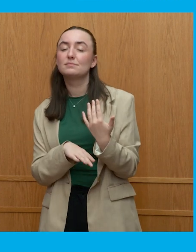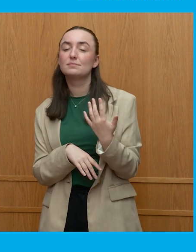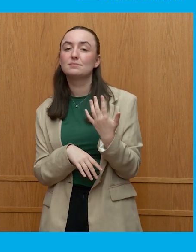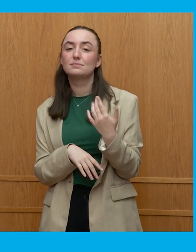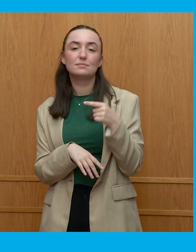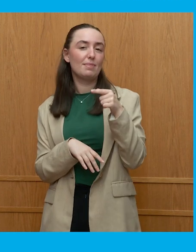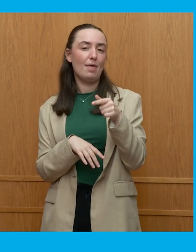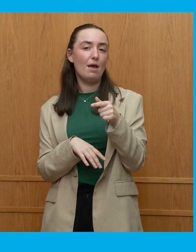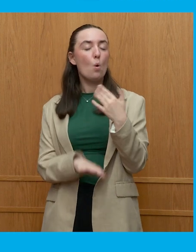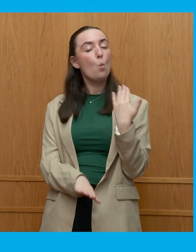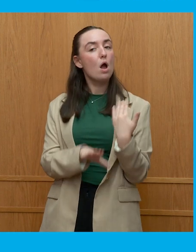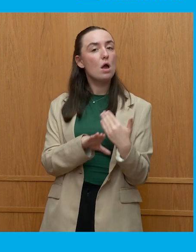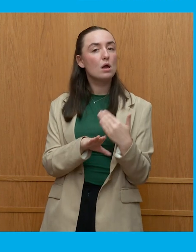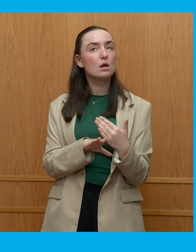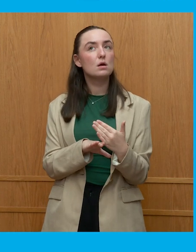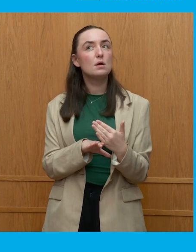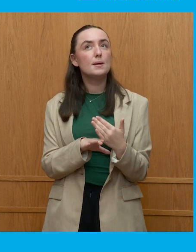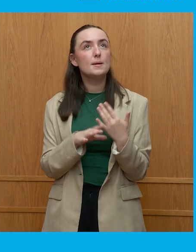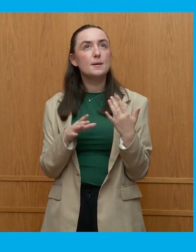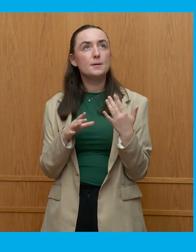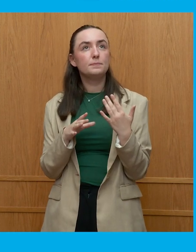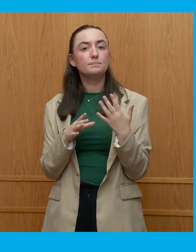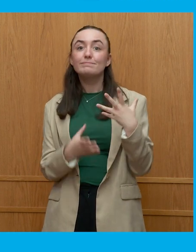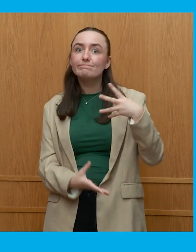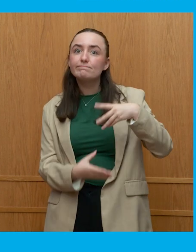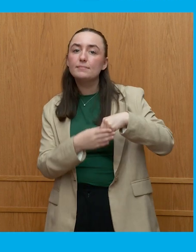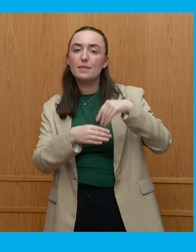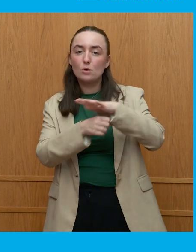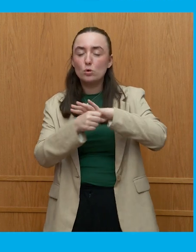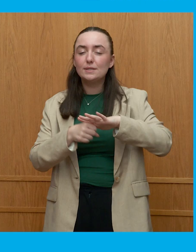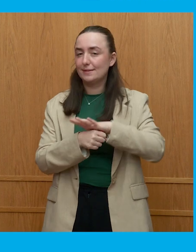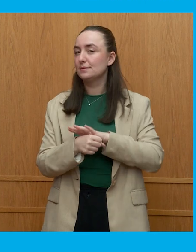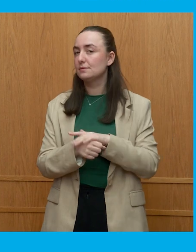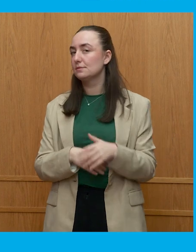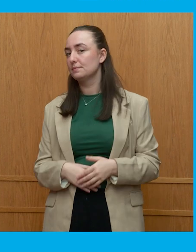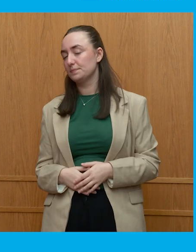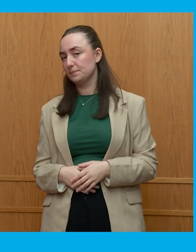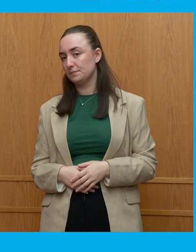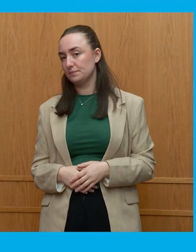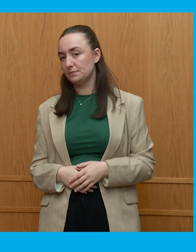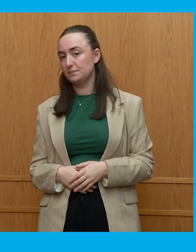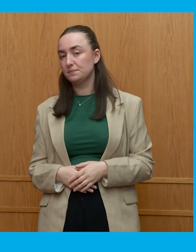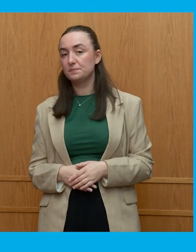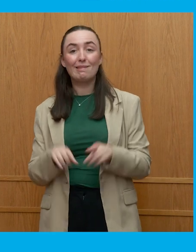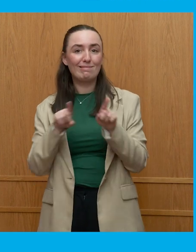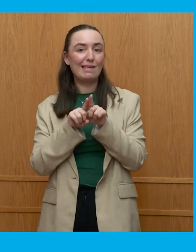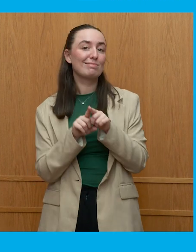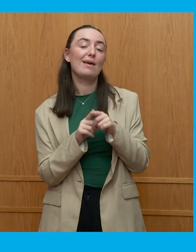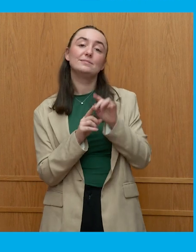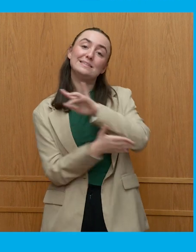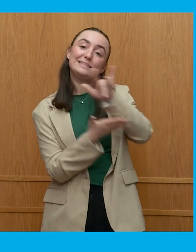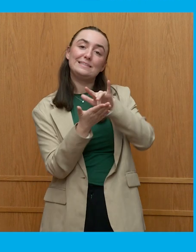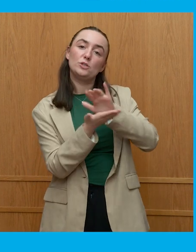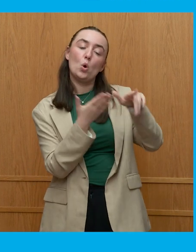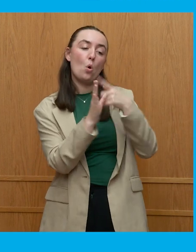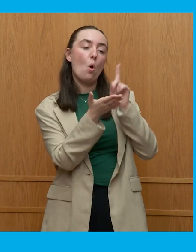that body of work in context with us, like Utrecht as well, and to see it